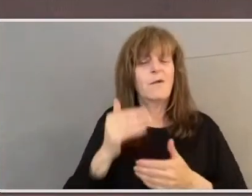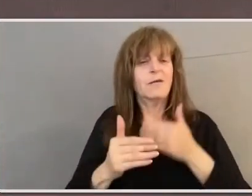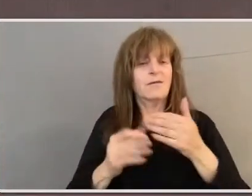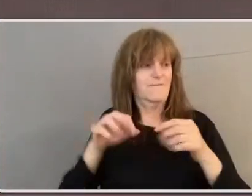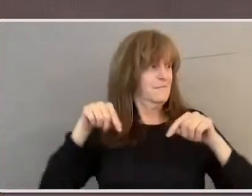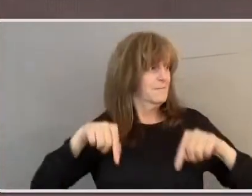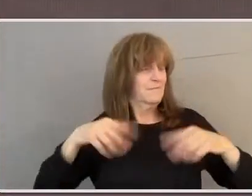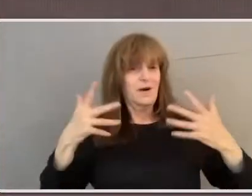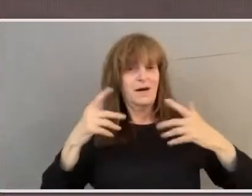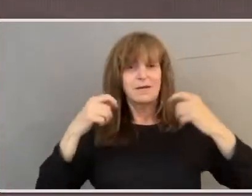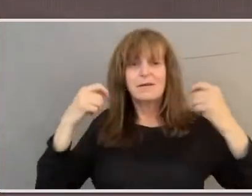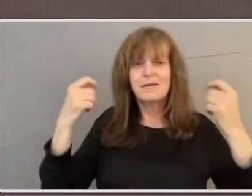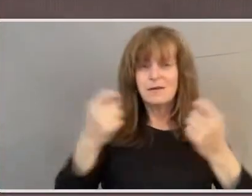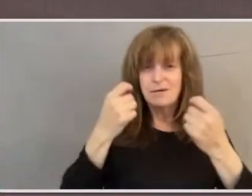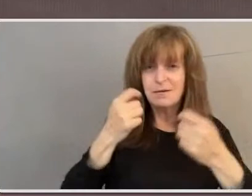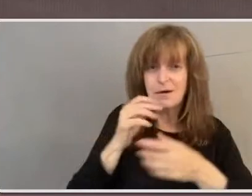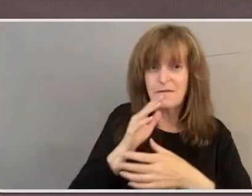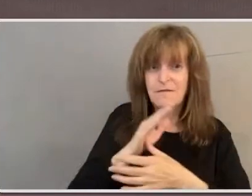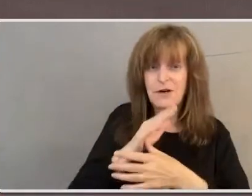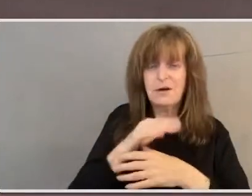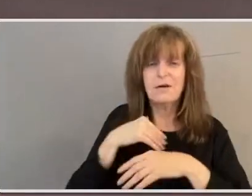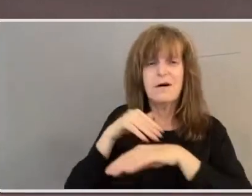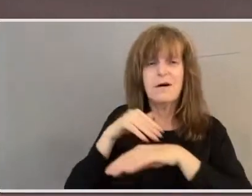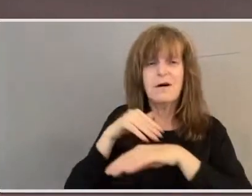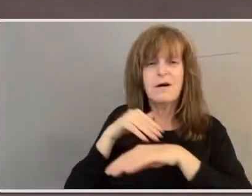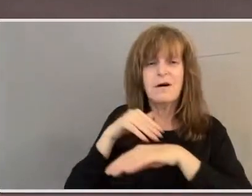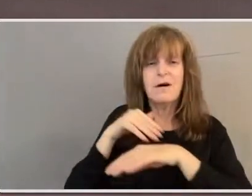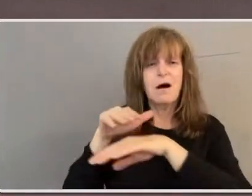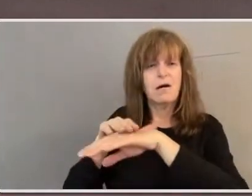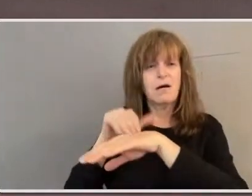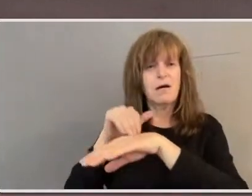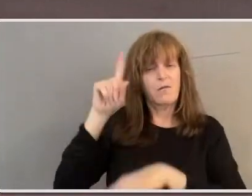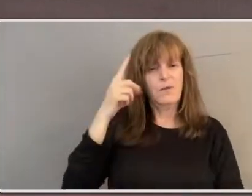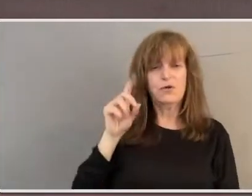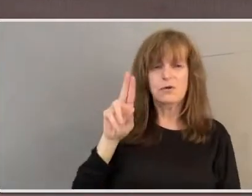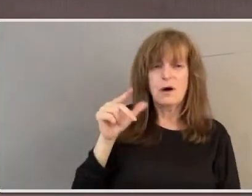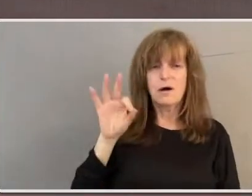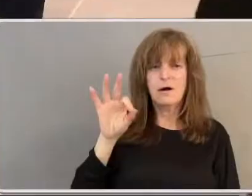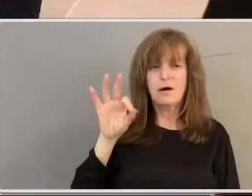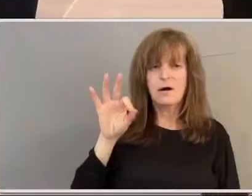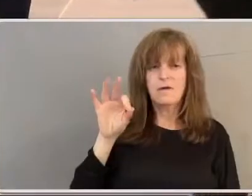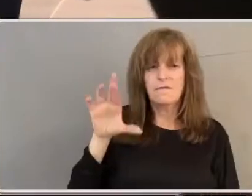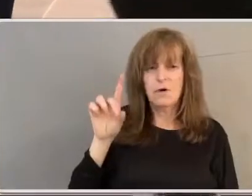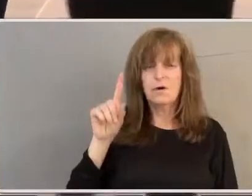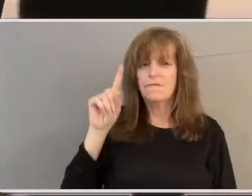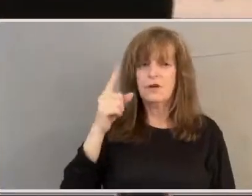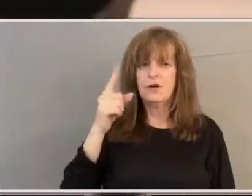Doug Ford to come forward and reaffirm his oath as Premier of Ontario.